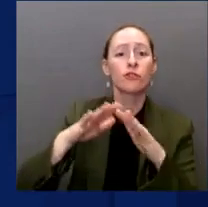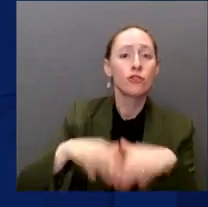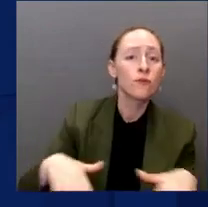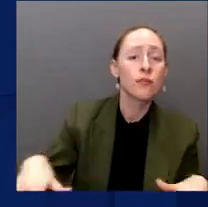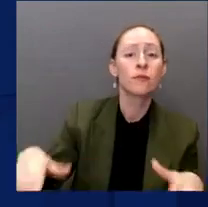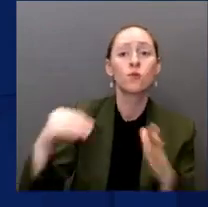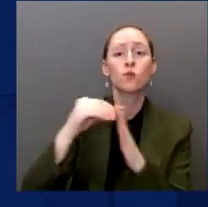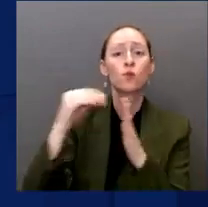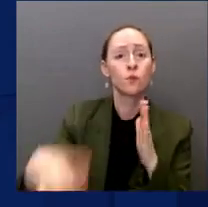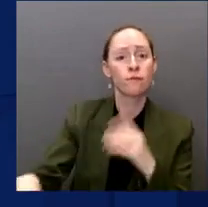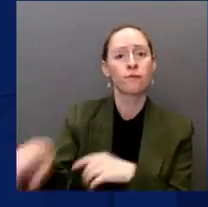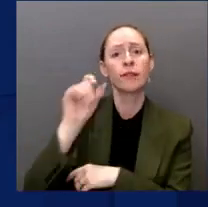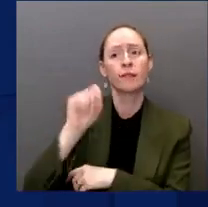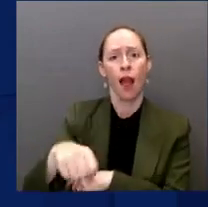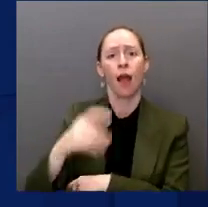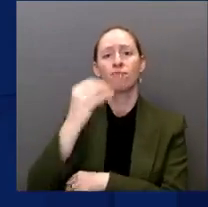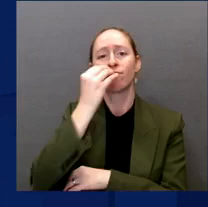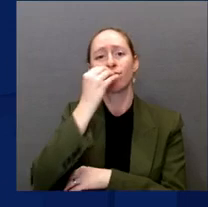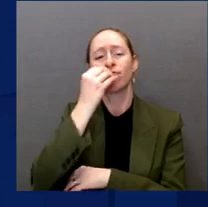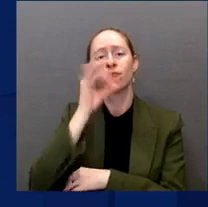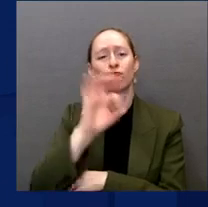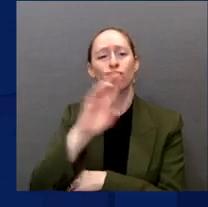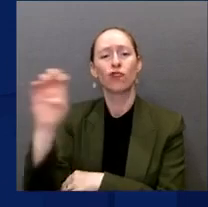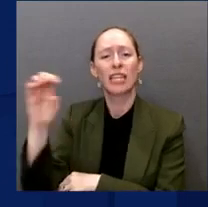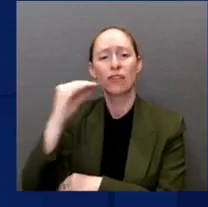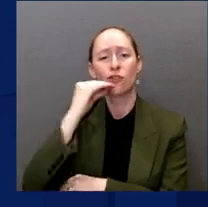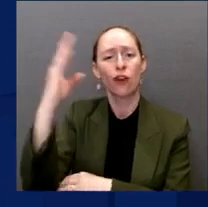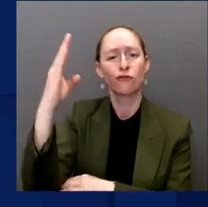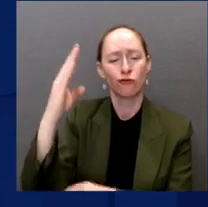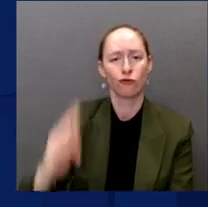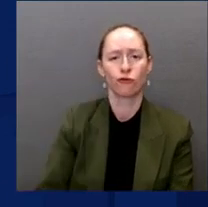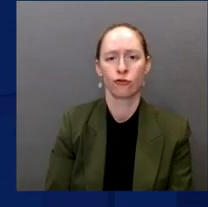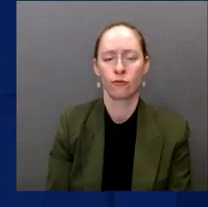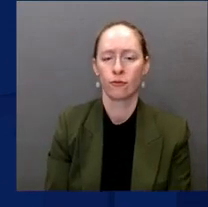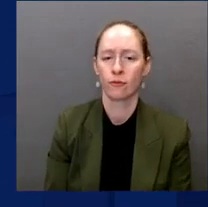scratch, purchase more food from local farmers and ranchers.